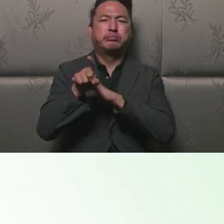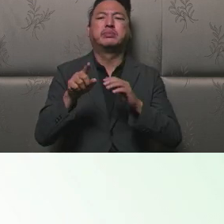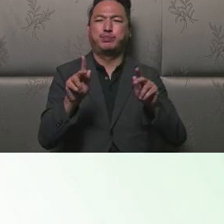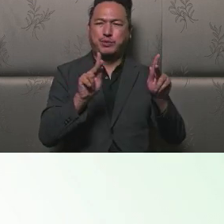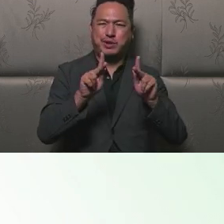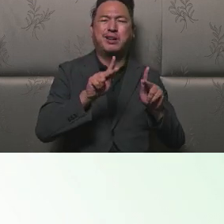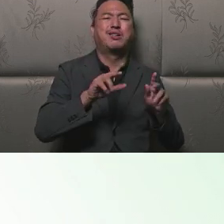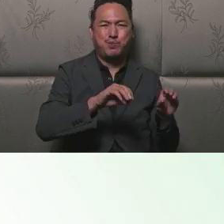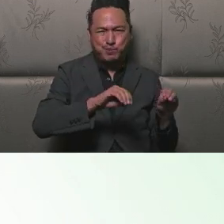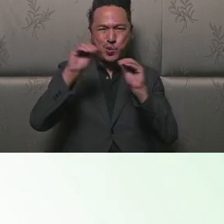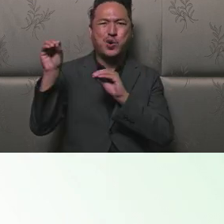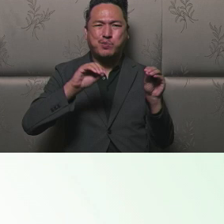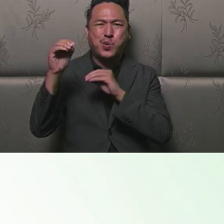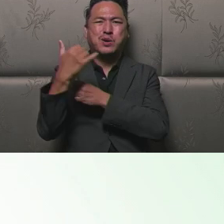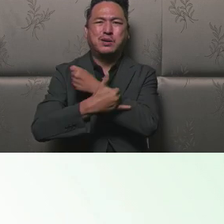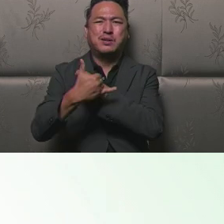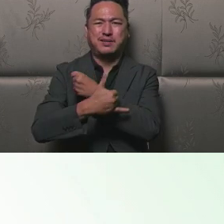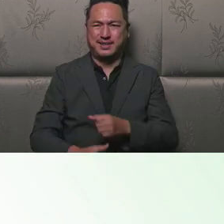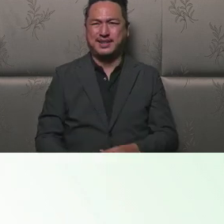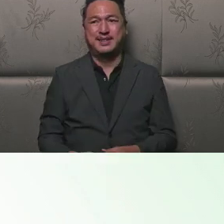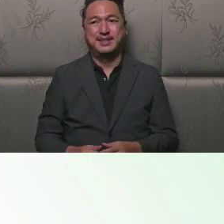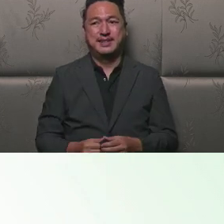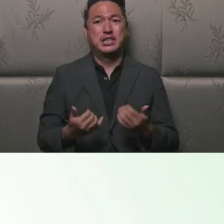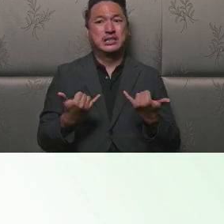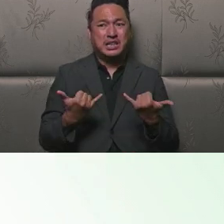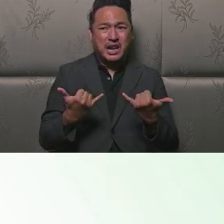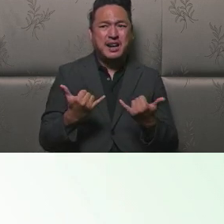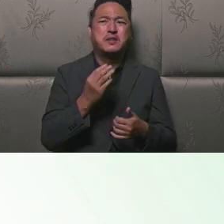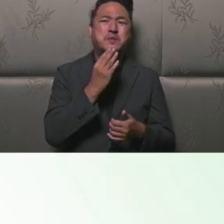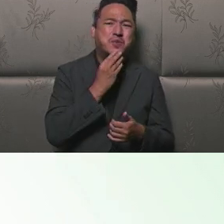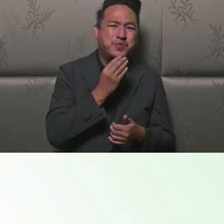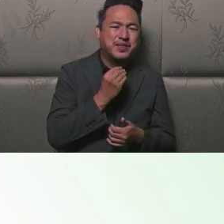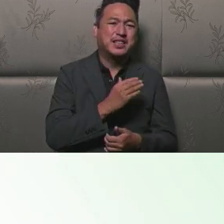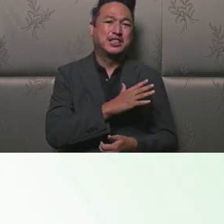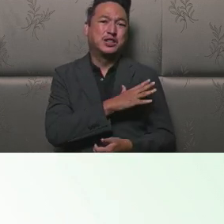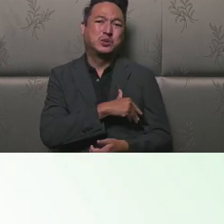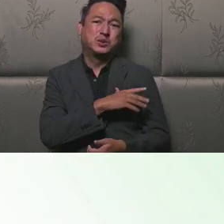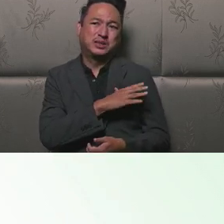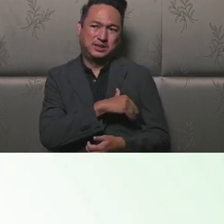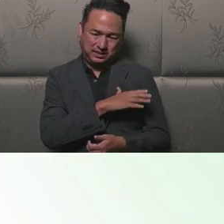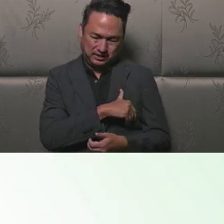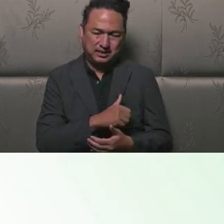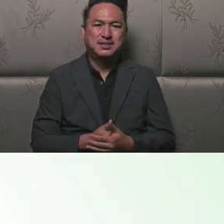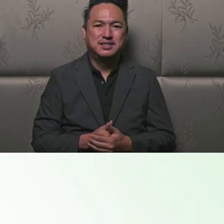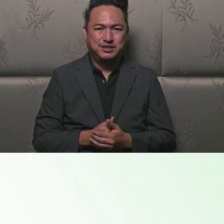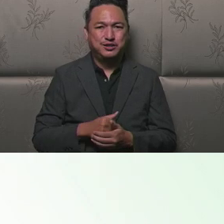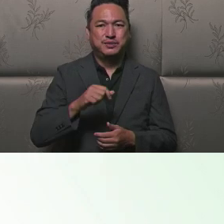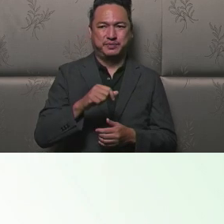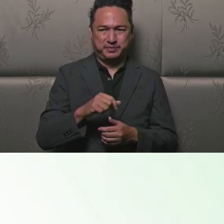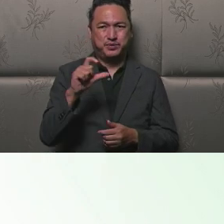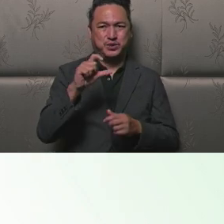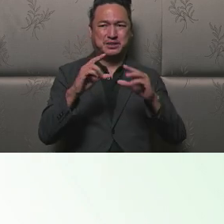conflict, the situation now in the Middle East with Gaza and Lebanon and Sudan. But it's also